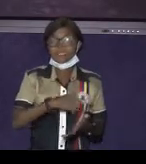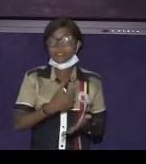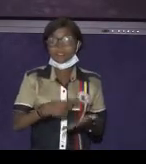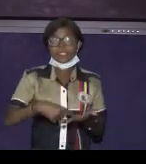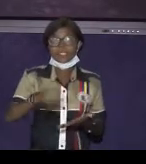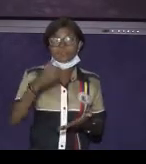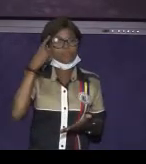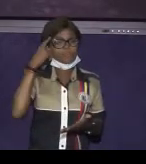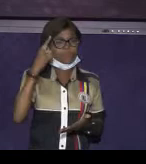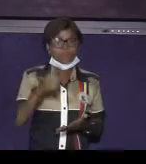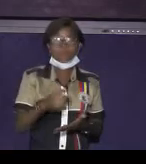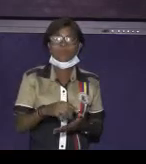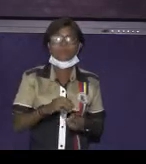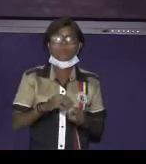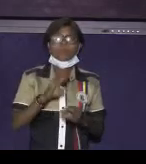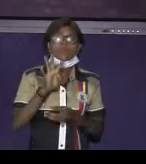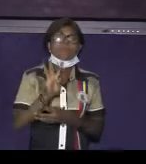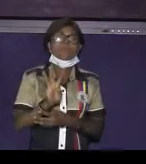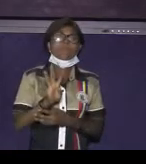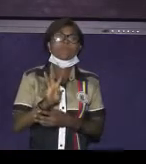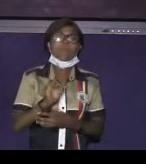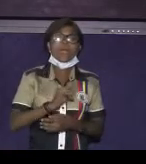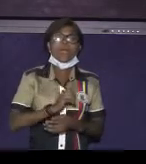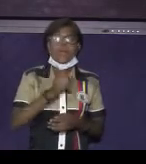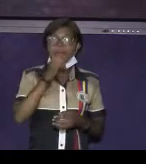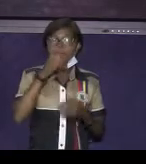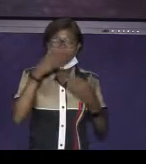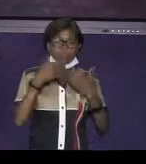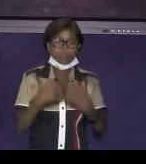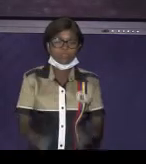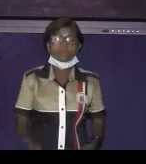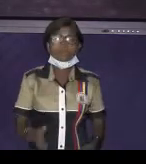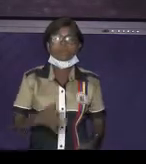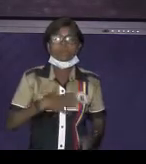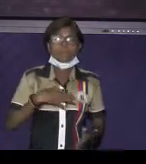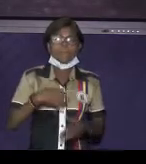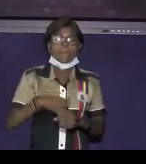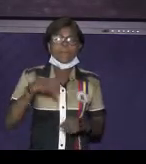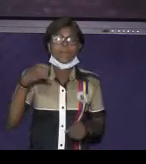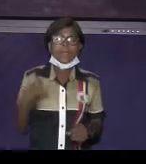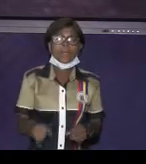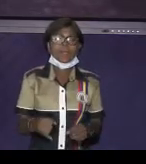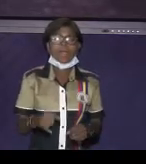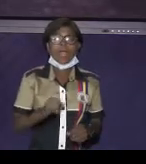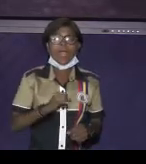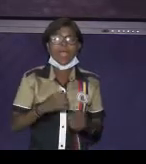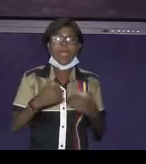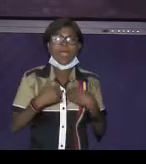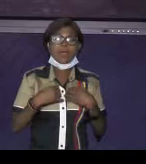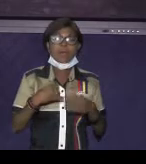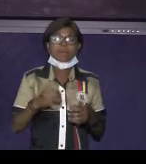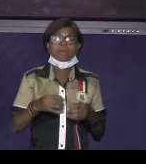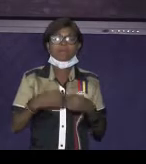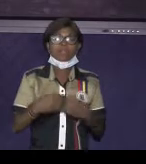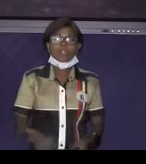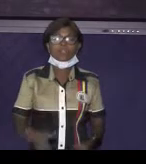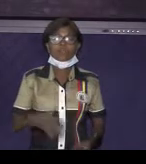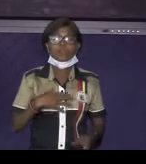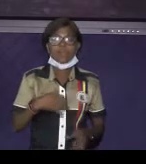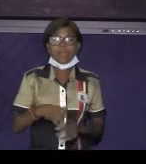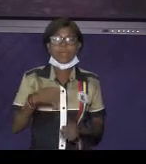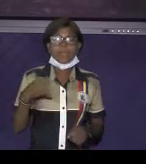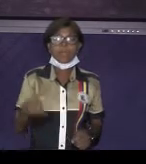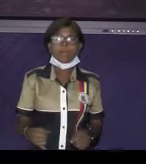you. Number 4, I have lost my pen. I have lost my pen.